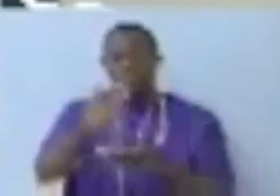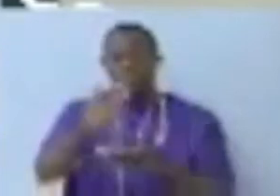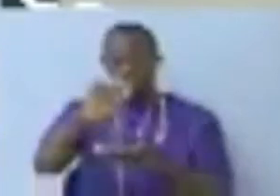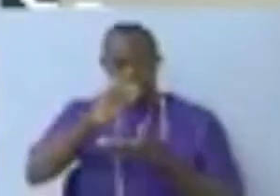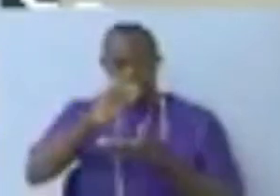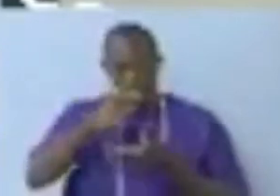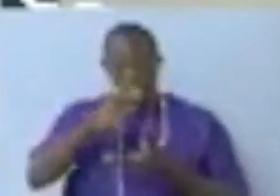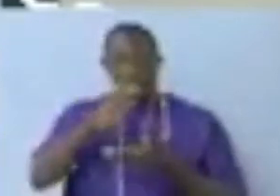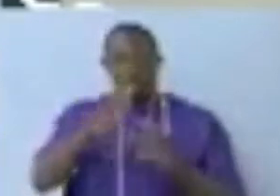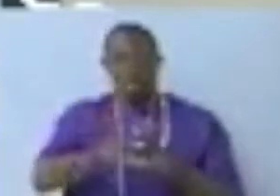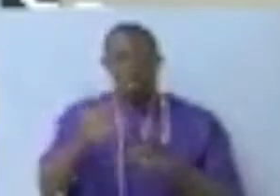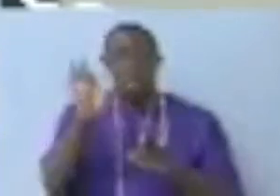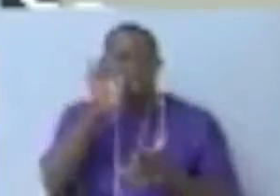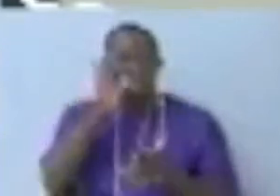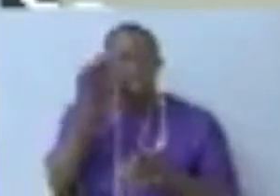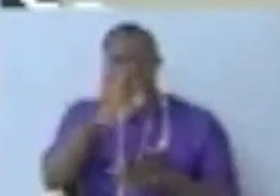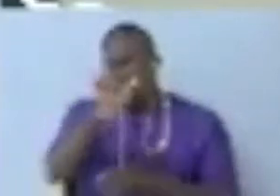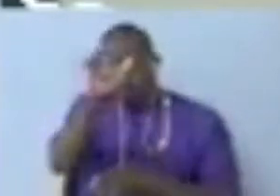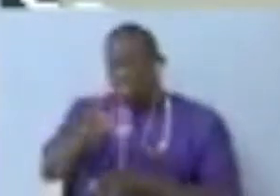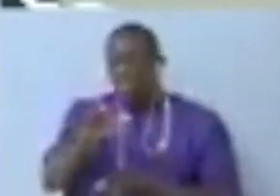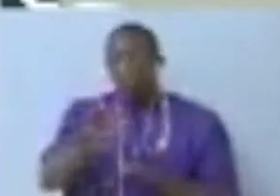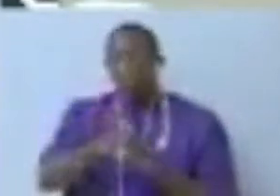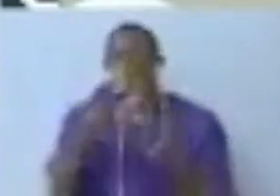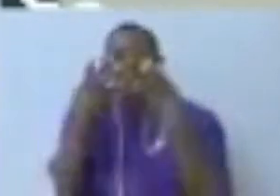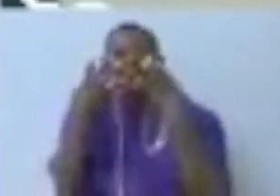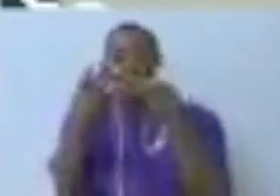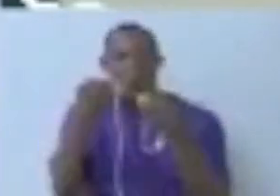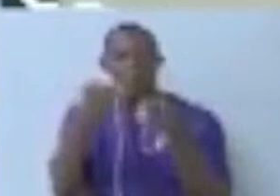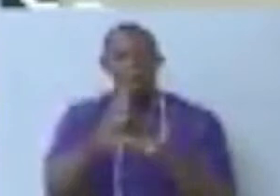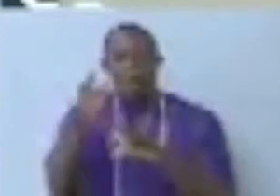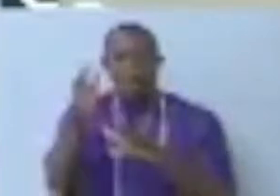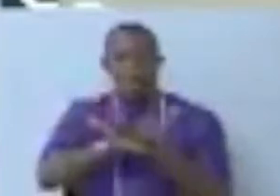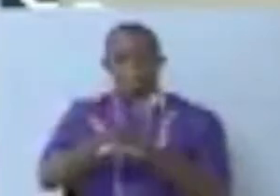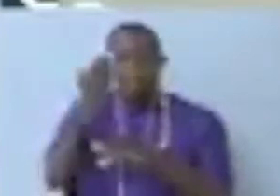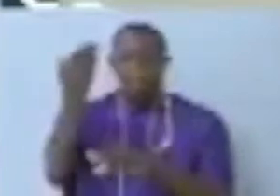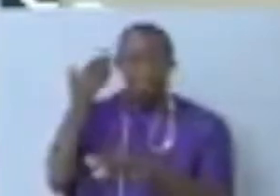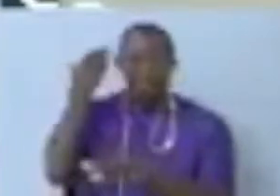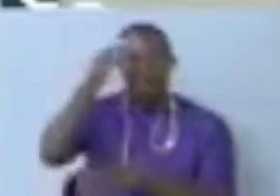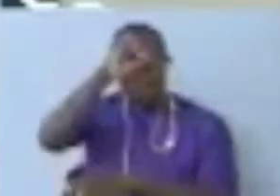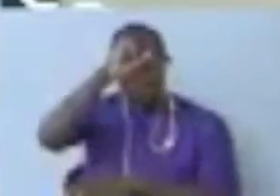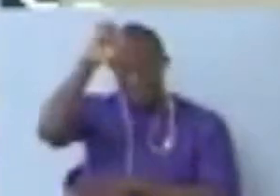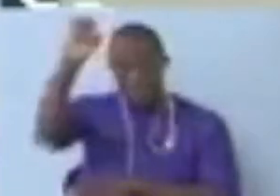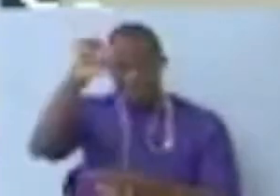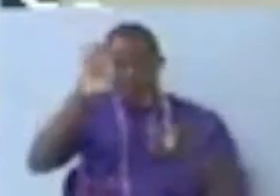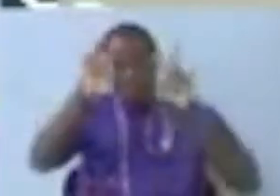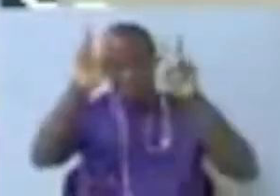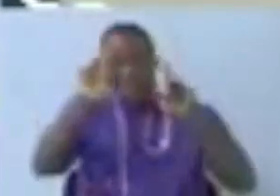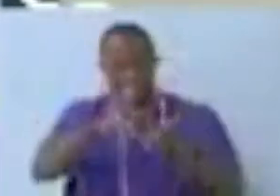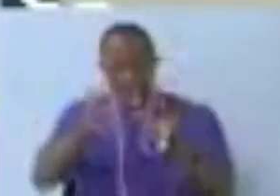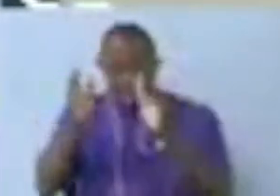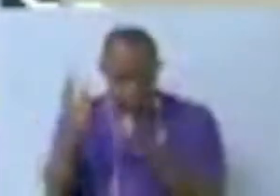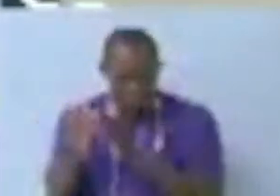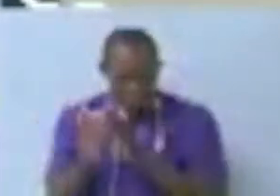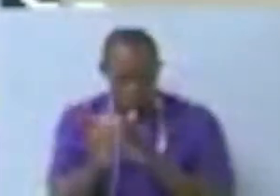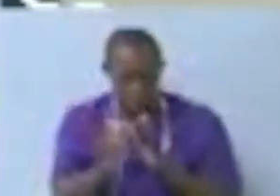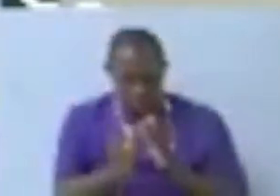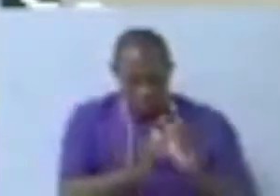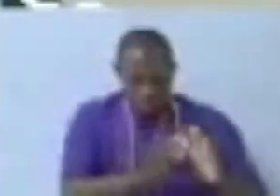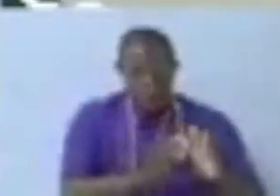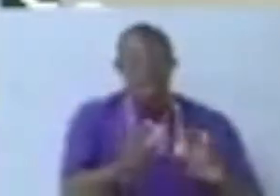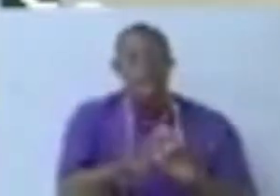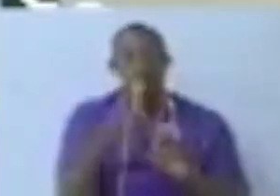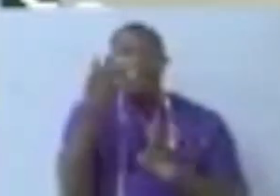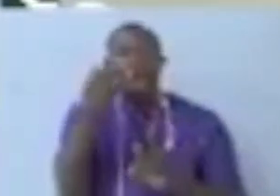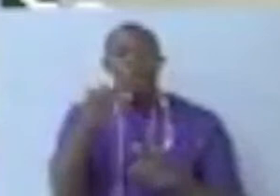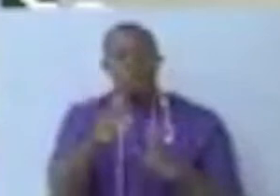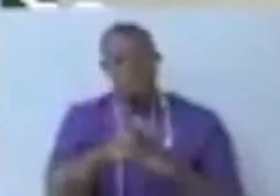how former President Yahya Jammeh planned the unconstitutional execution of 9 Mile 2 inmates in